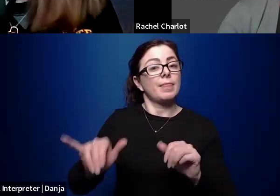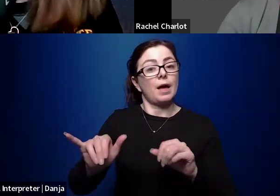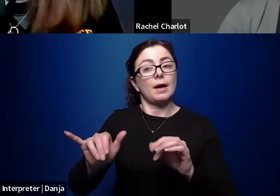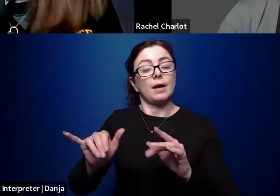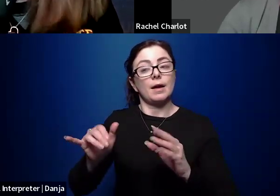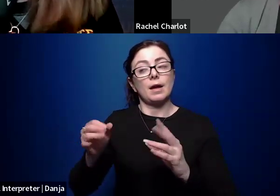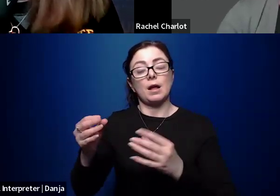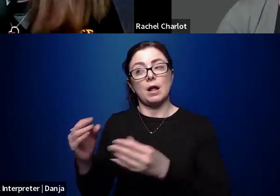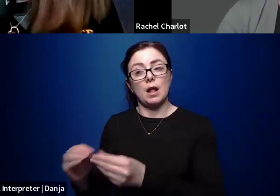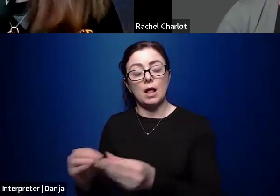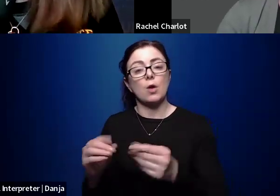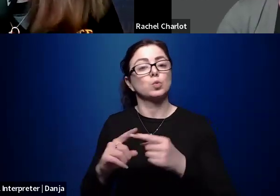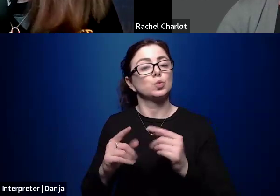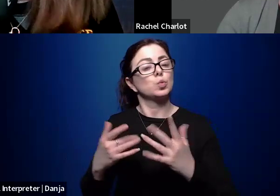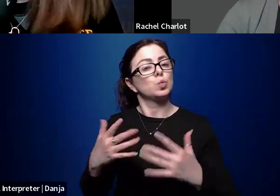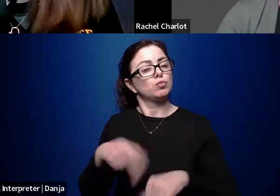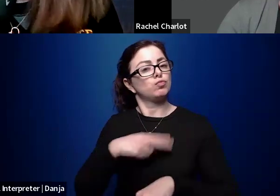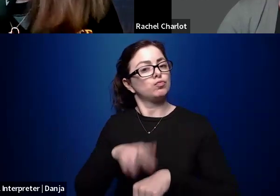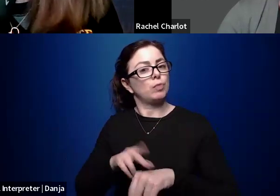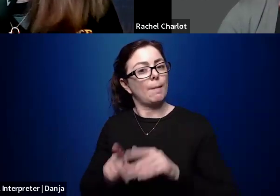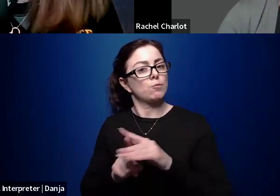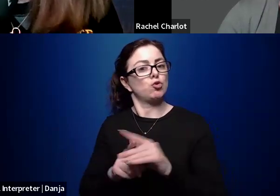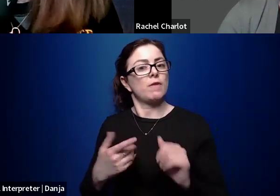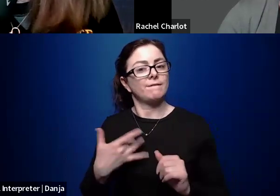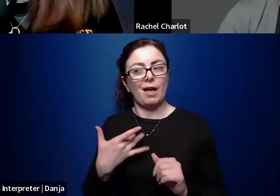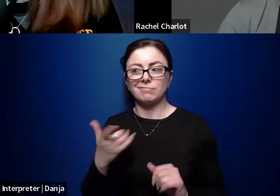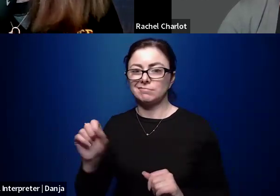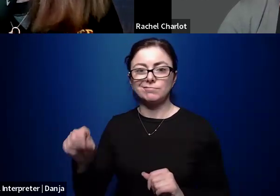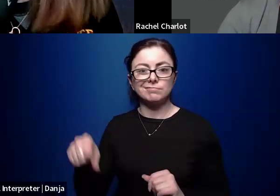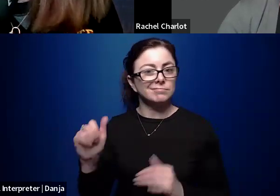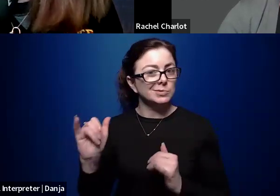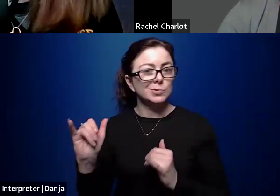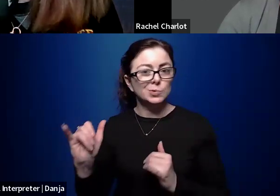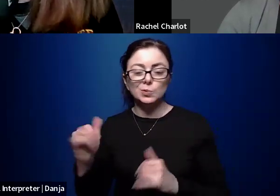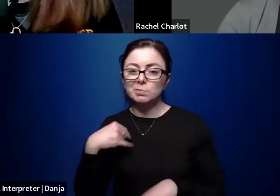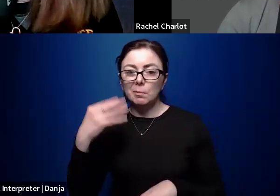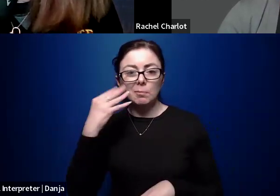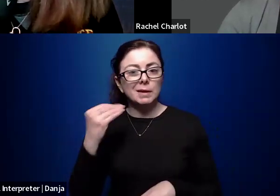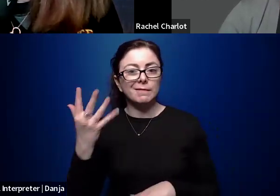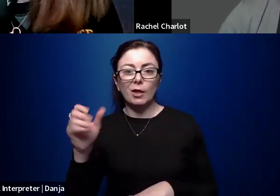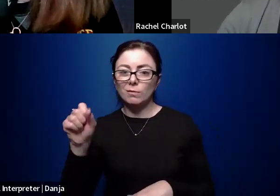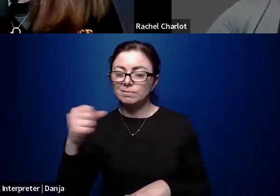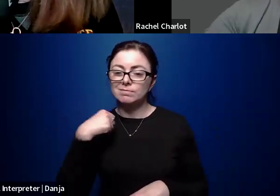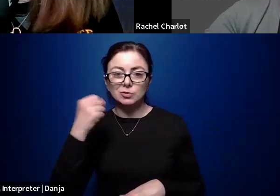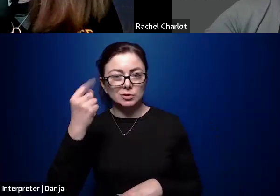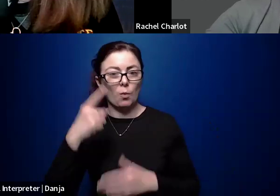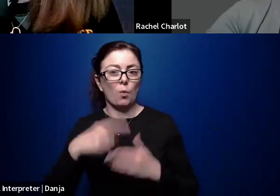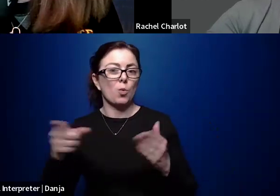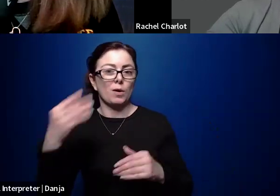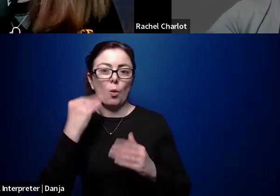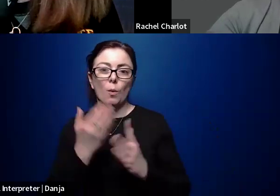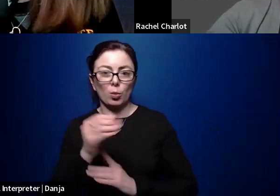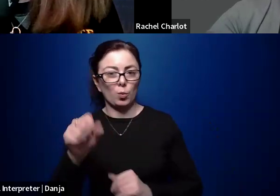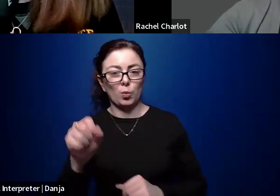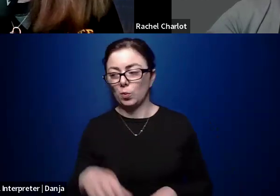connection and the most like, yeah, me too. I've been there. I understand what you're going through. And that's powerful when you don't